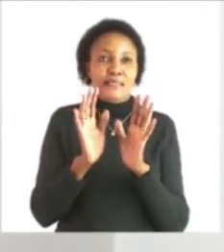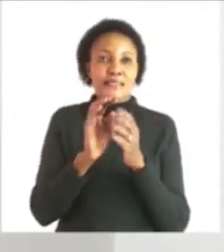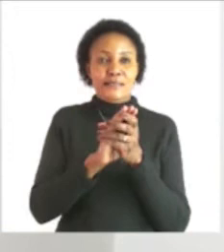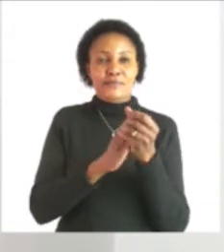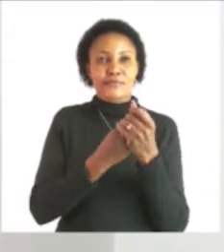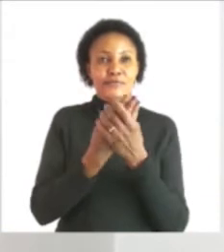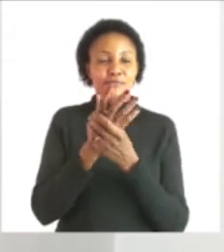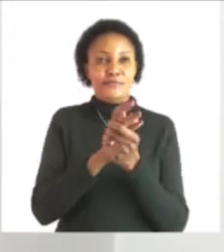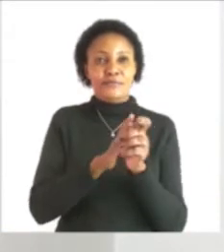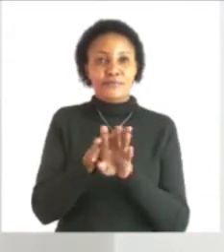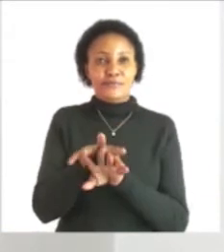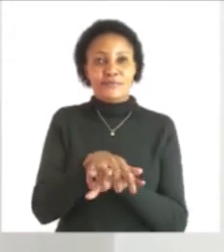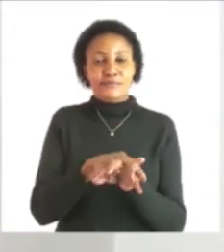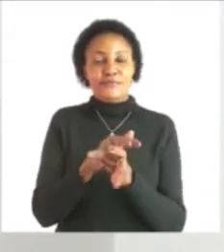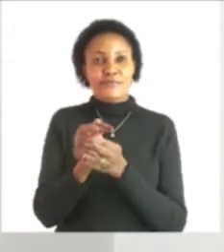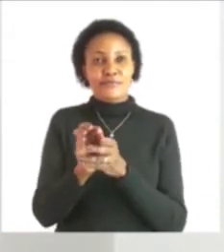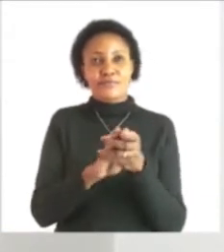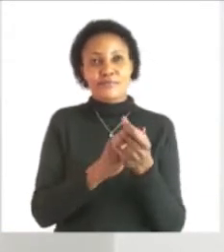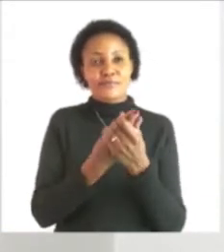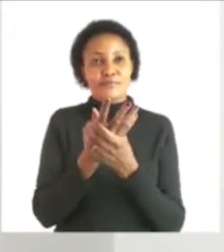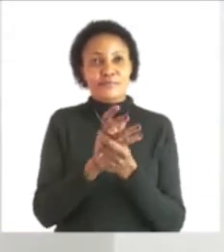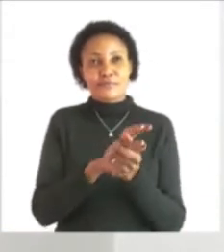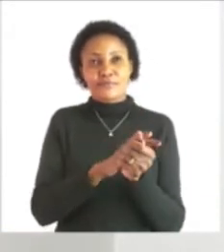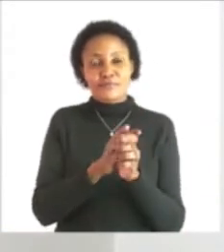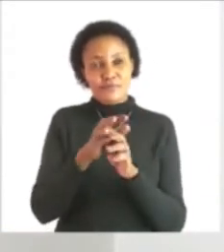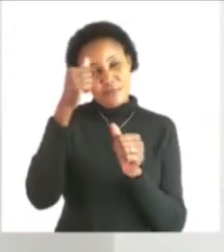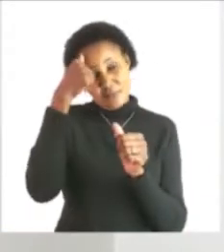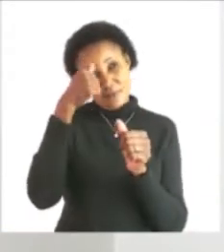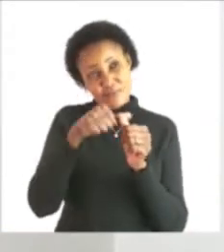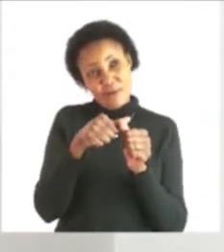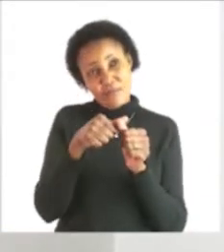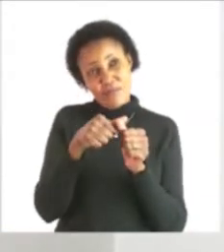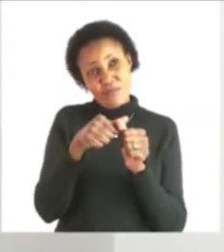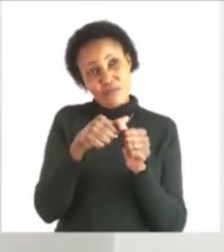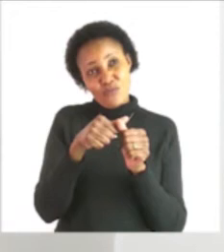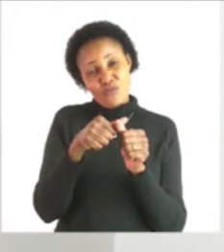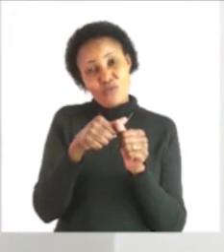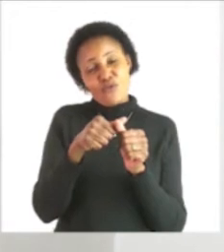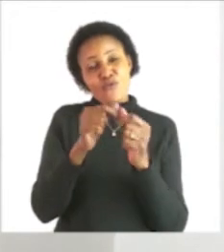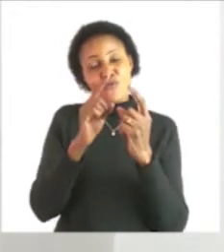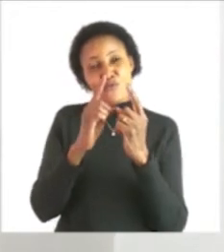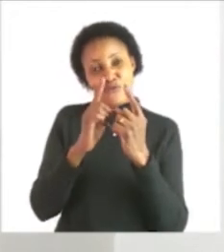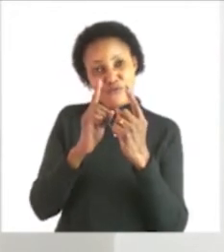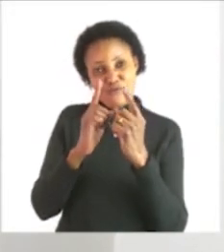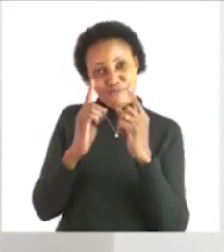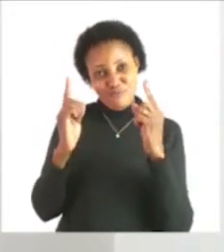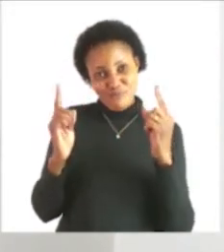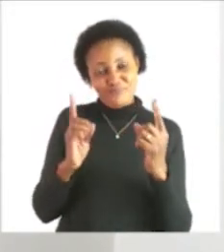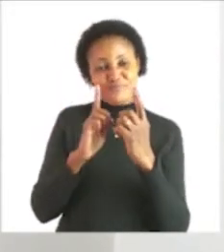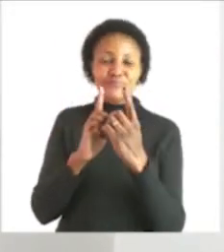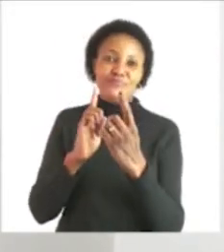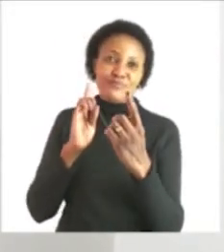that? Sanitize our hands. And remember also to keep social